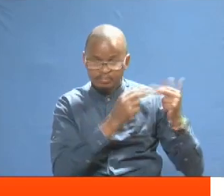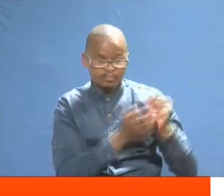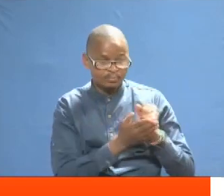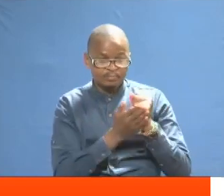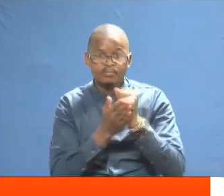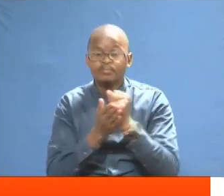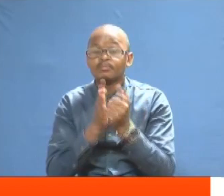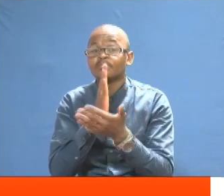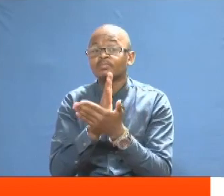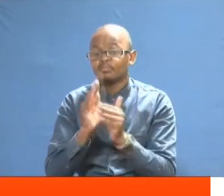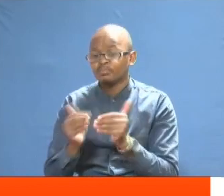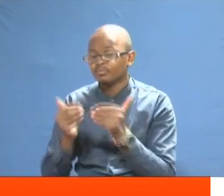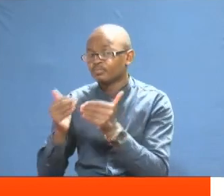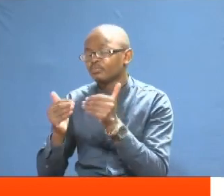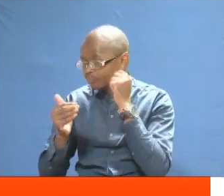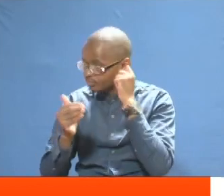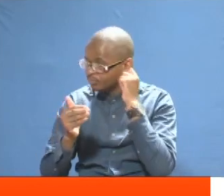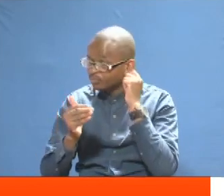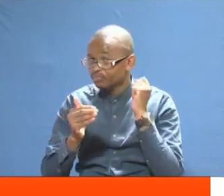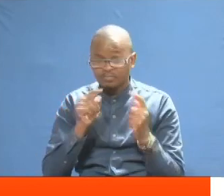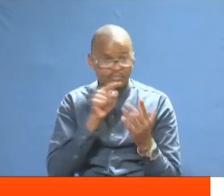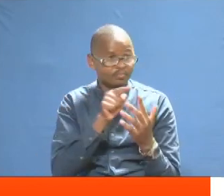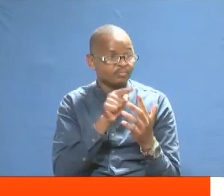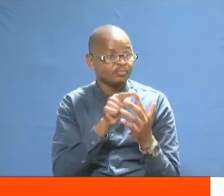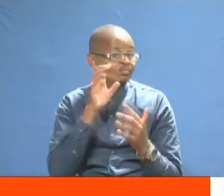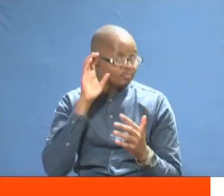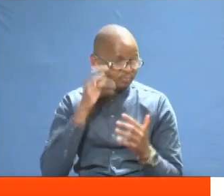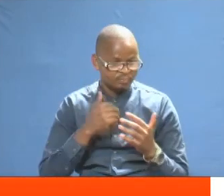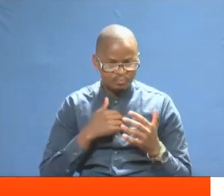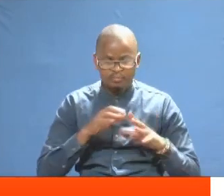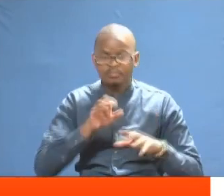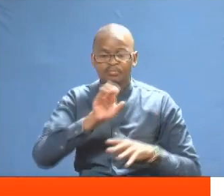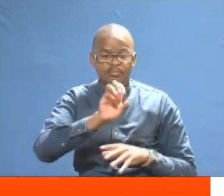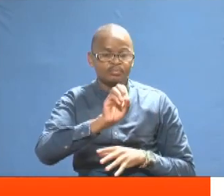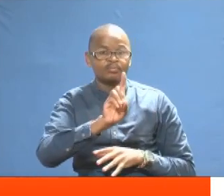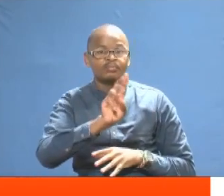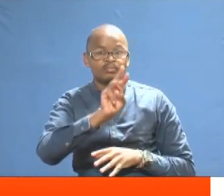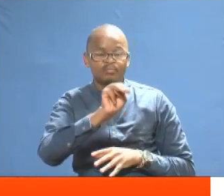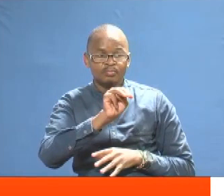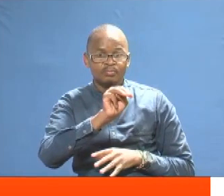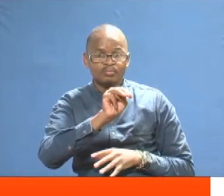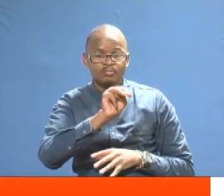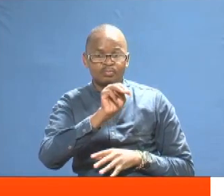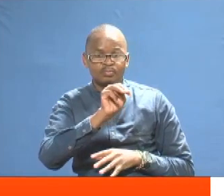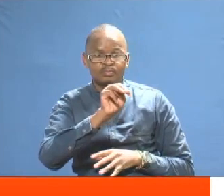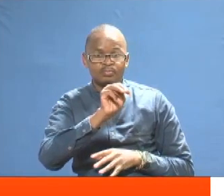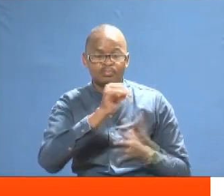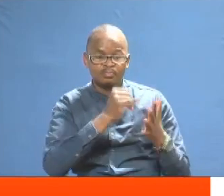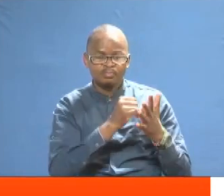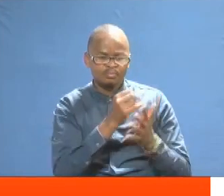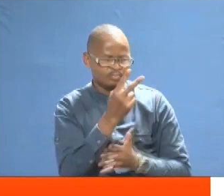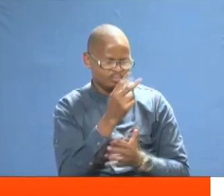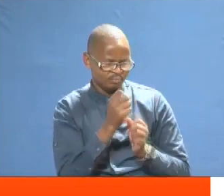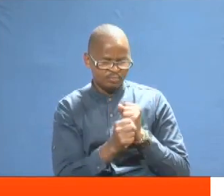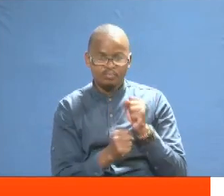person. The fact that he's giving, the point, and I've had our colleagues from ODMI, and it makes me laugh, because it is 2